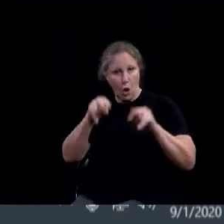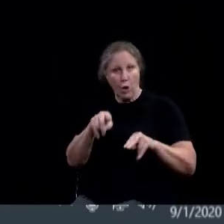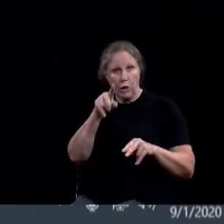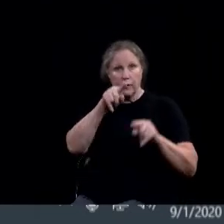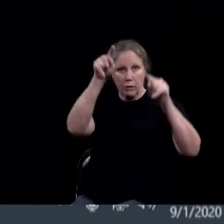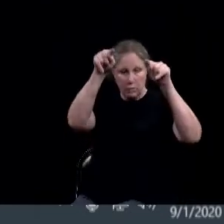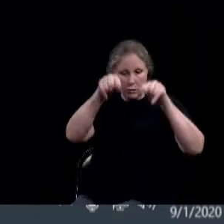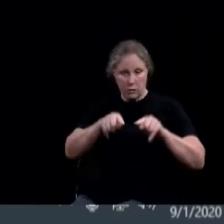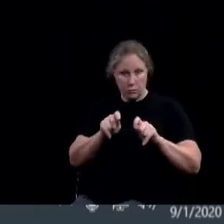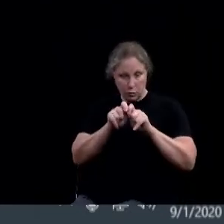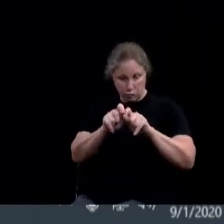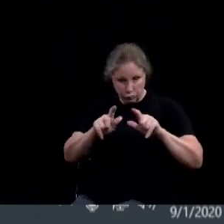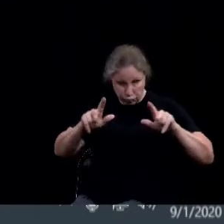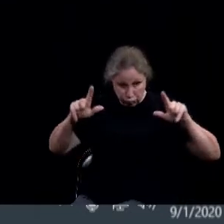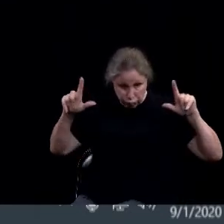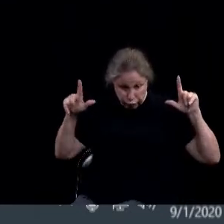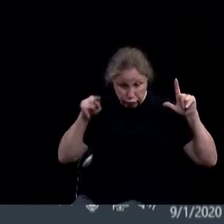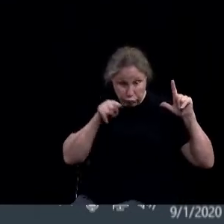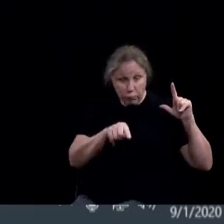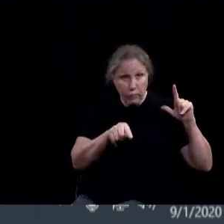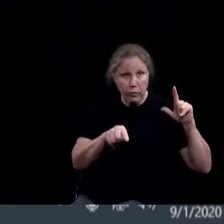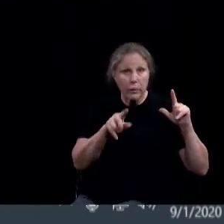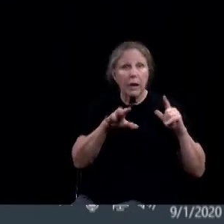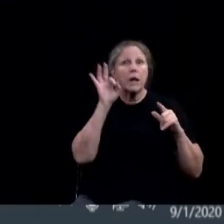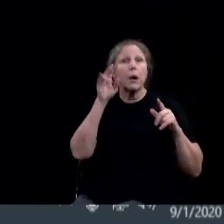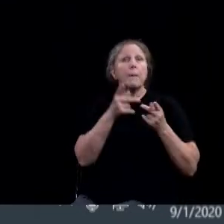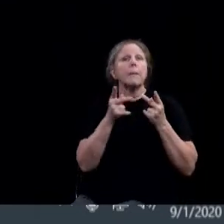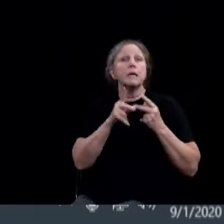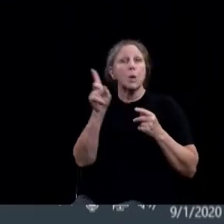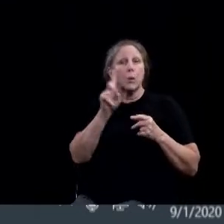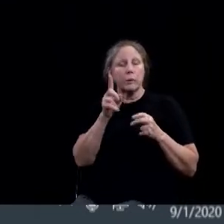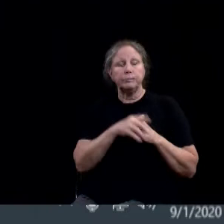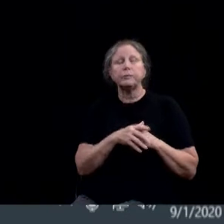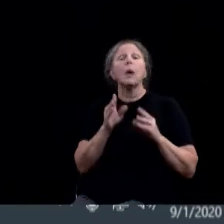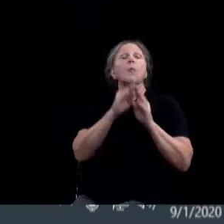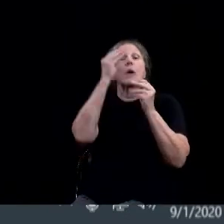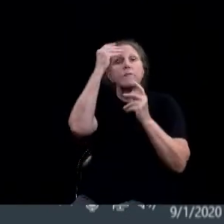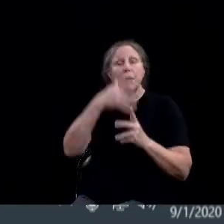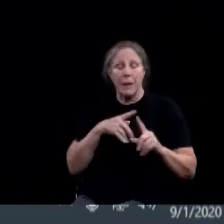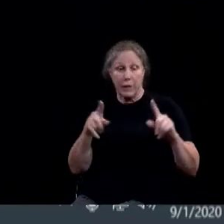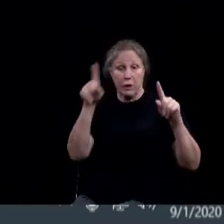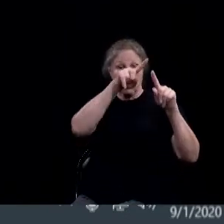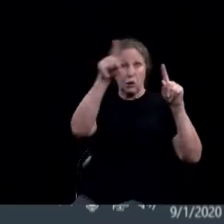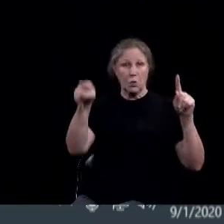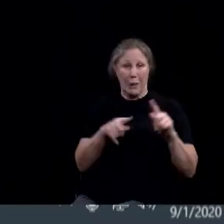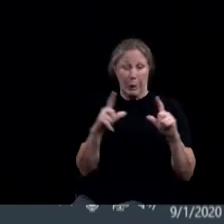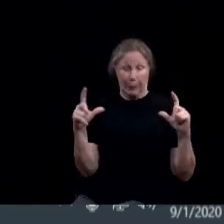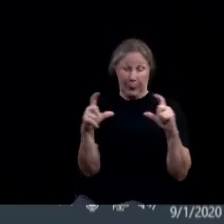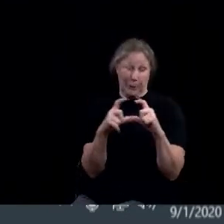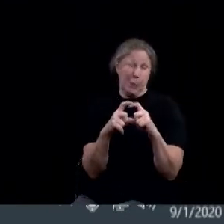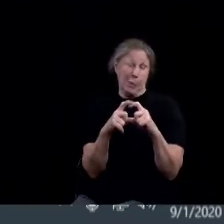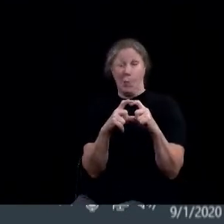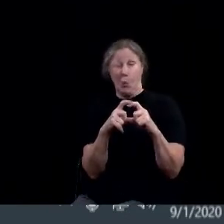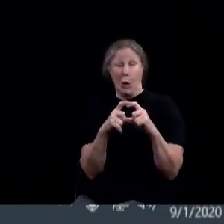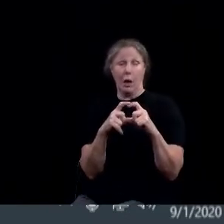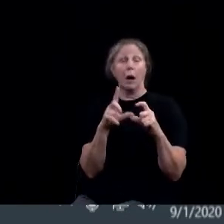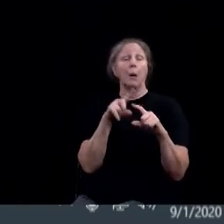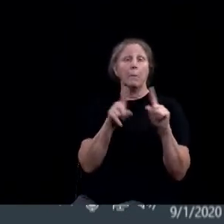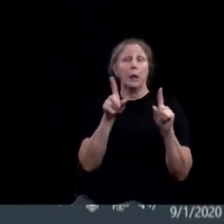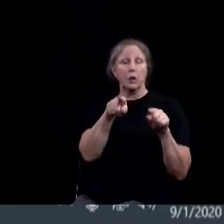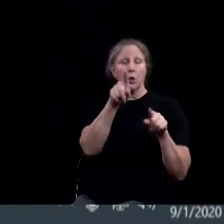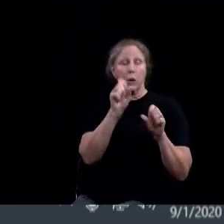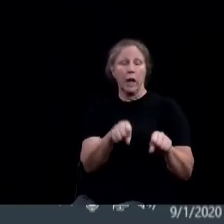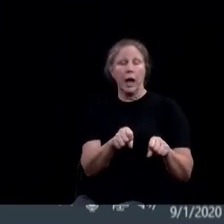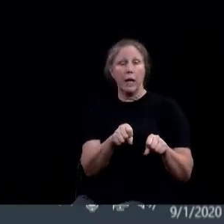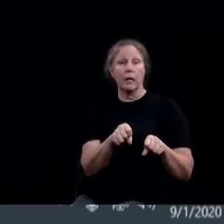location. And a little bit of information. The screen is a little bit squished here, but you should be able to, viewing this in a regular desktop, see all this information